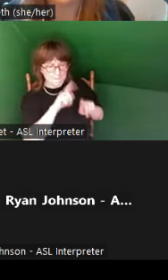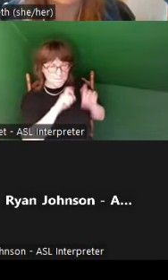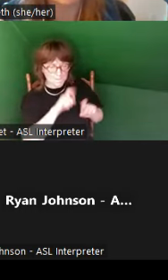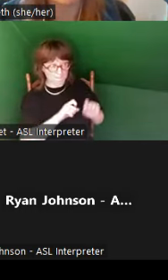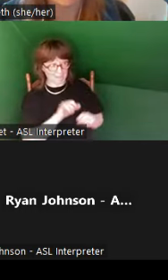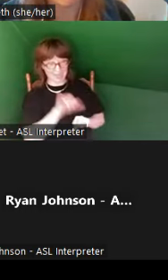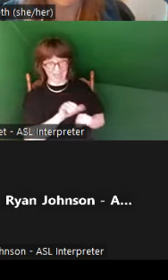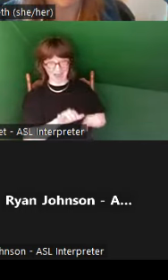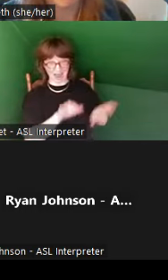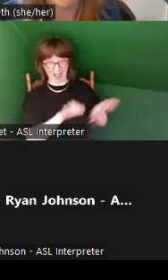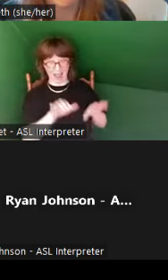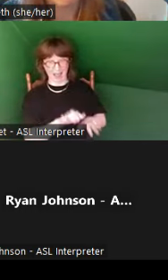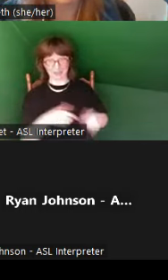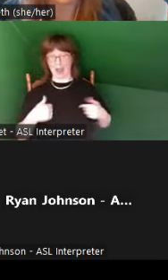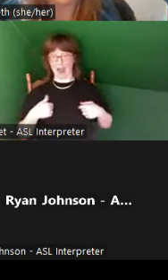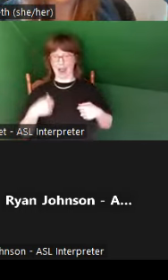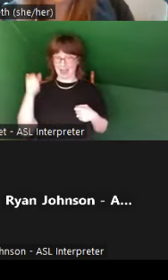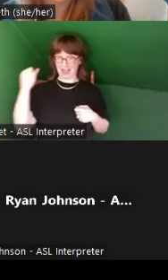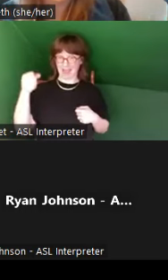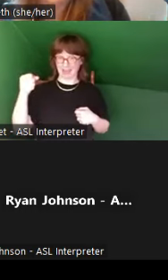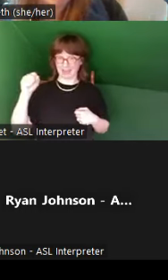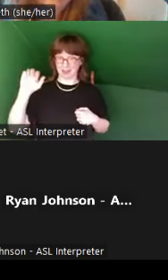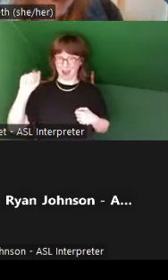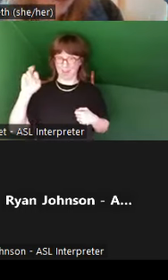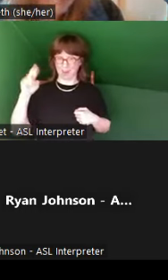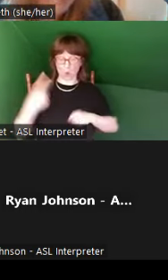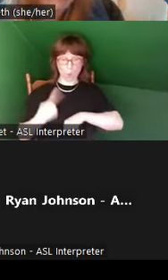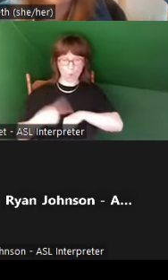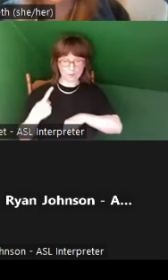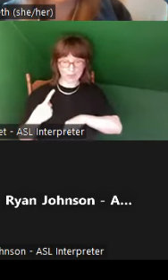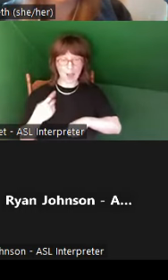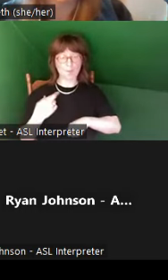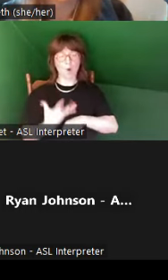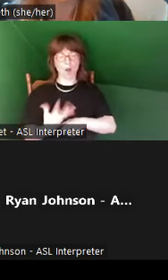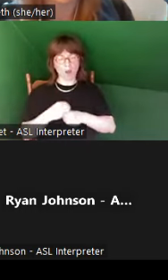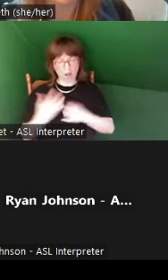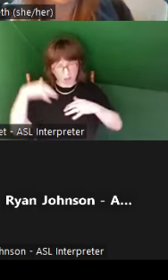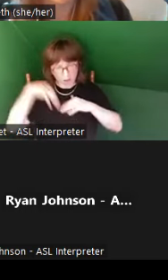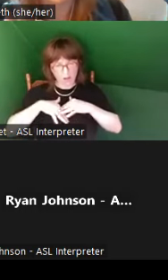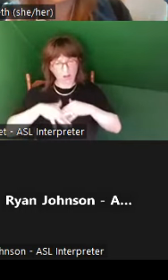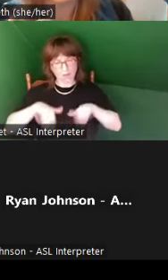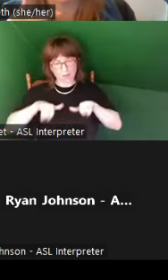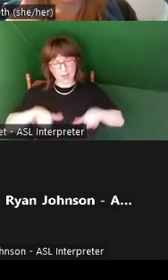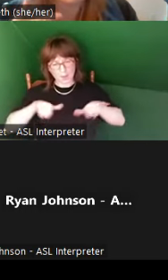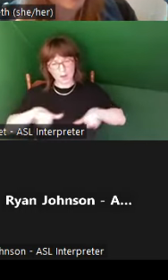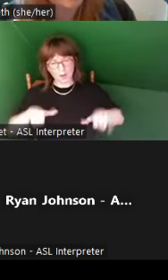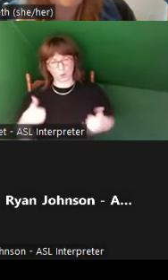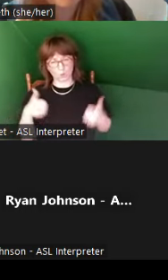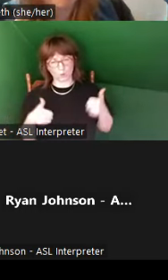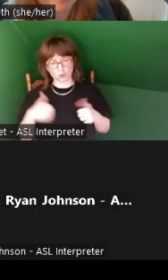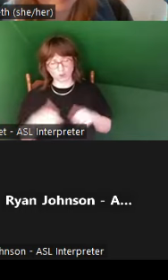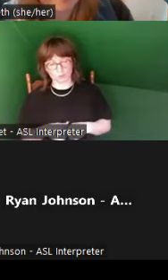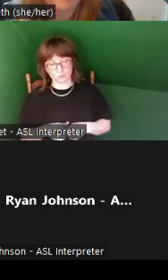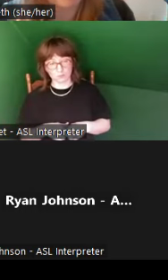act of I hit my abuser a one-time thing or part of a pattern? Were they intending to